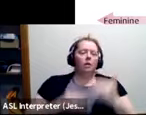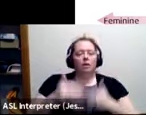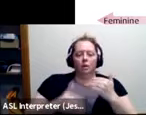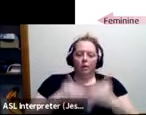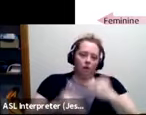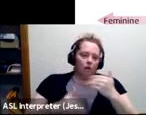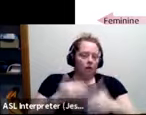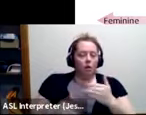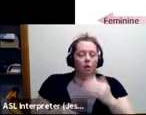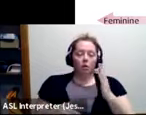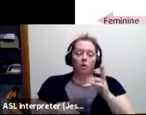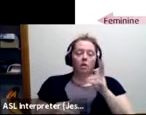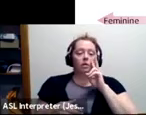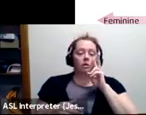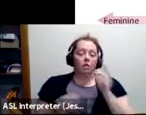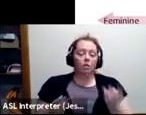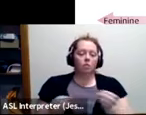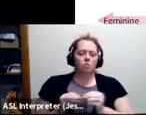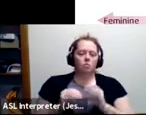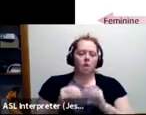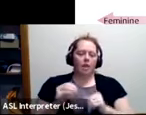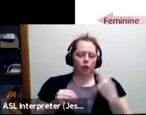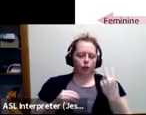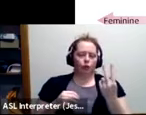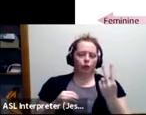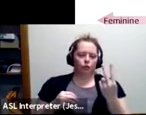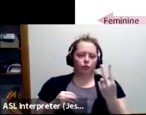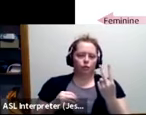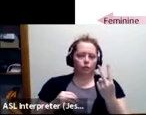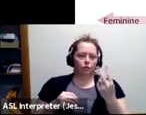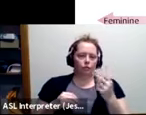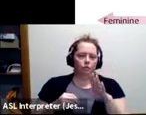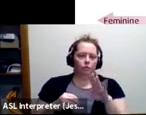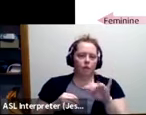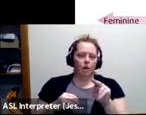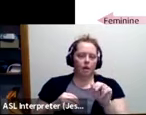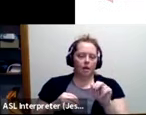there are more than two parts of the binary.